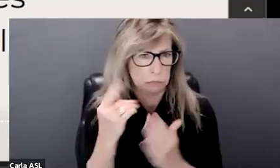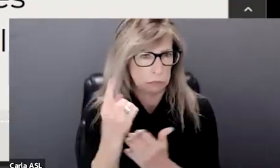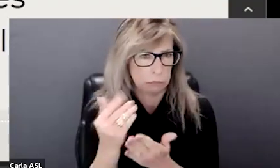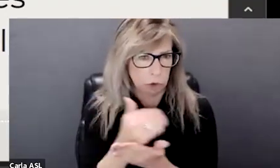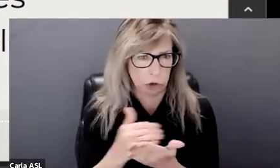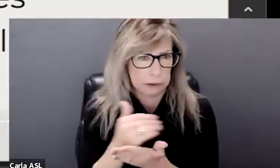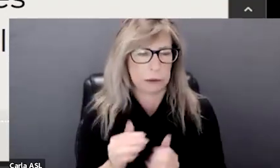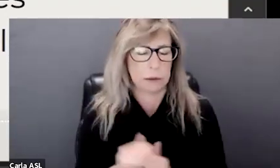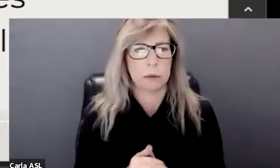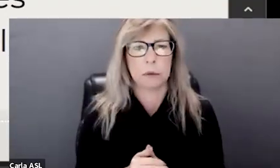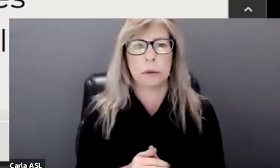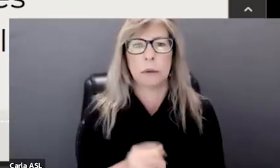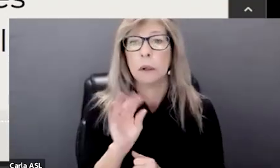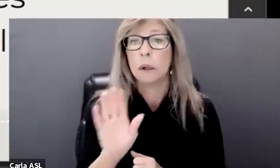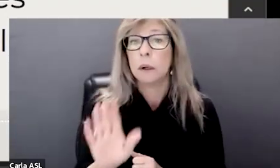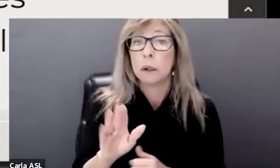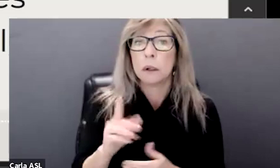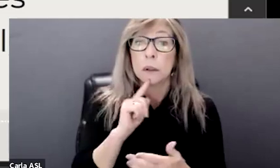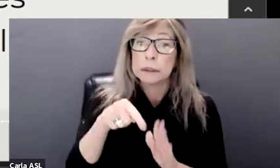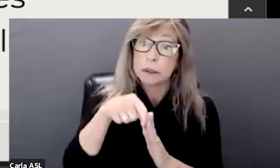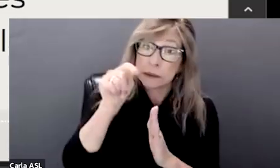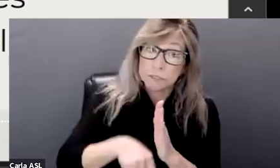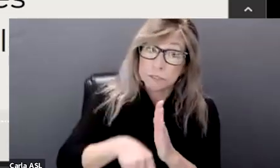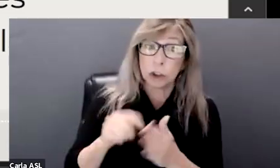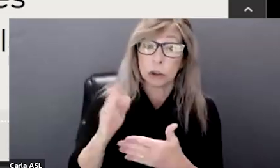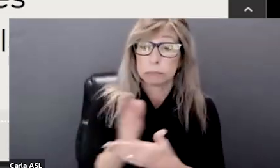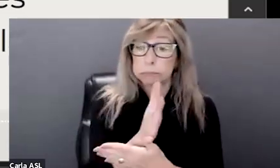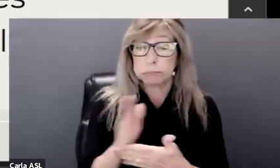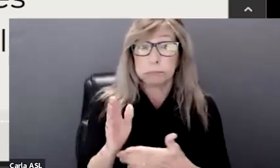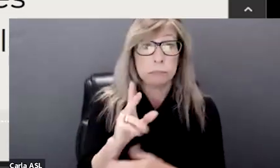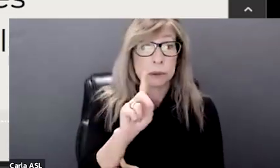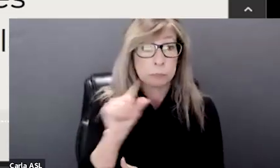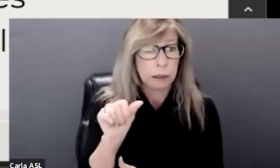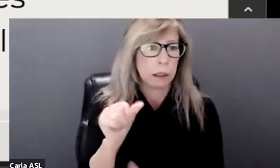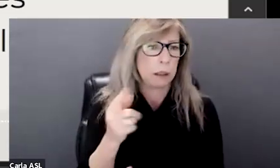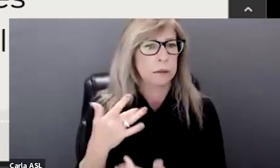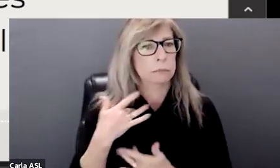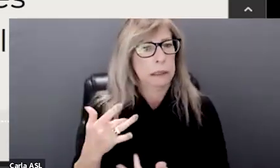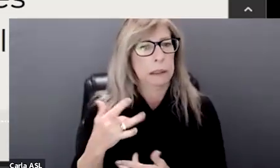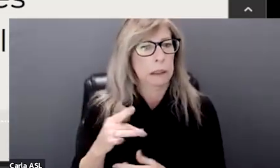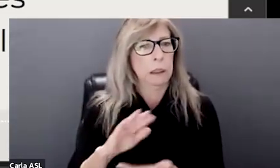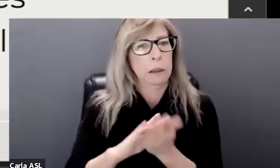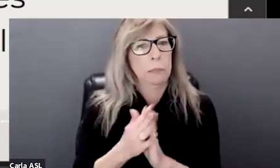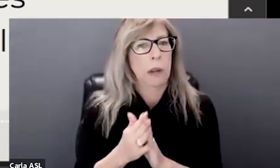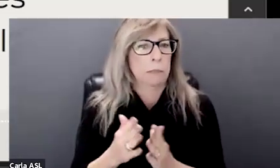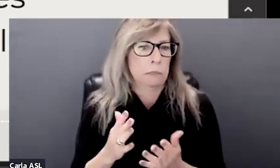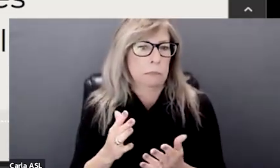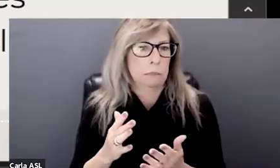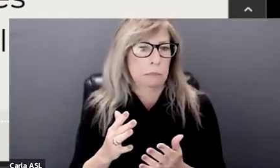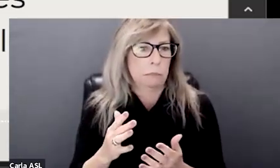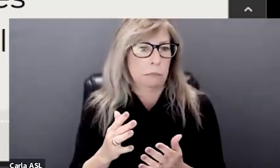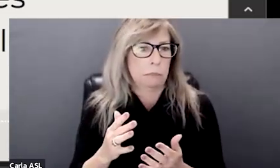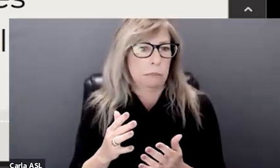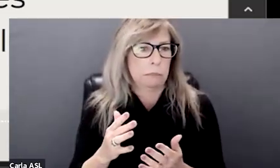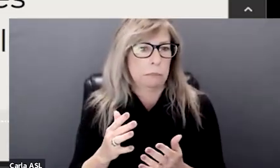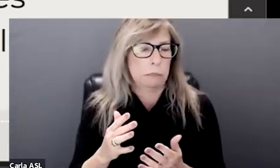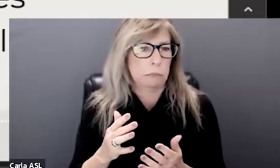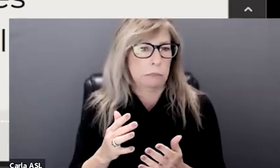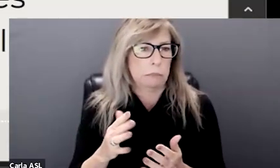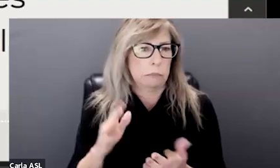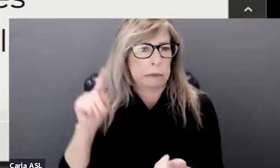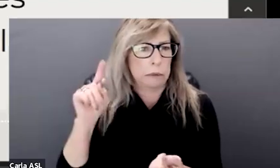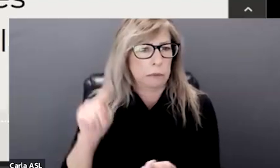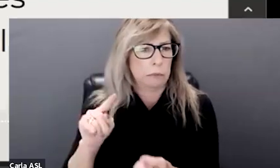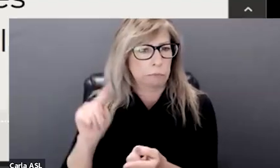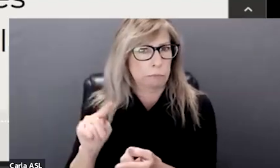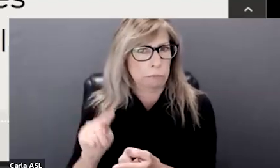be associated with a decrease in one's likelihood of employment. So these are significant numbers. This is the reality of